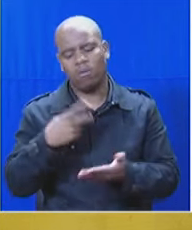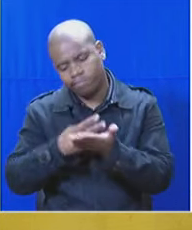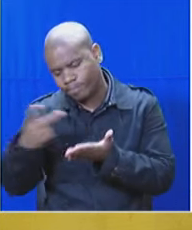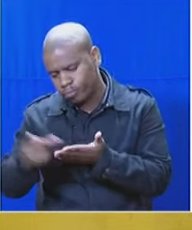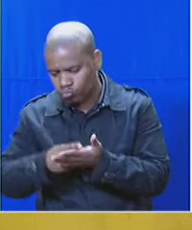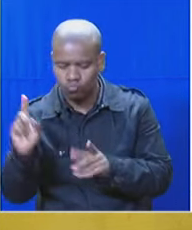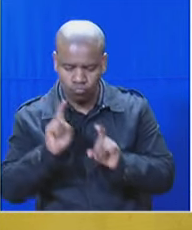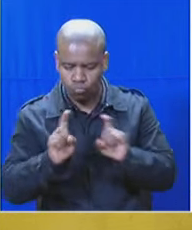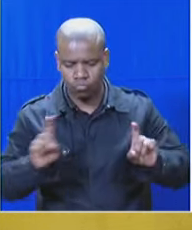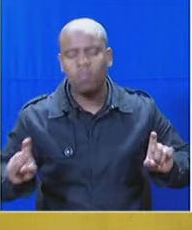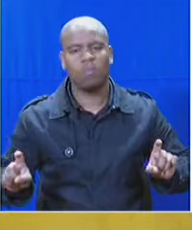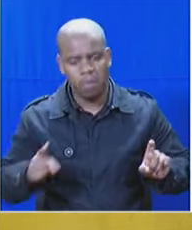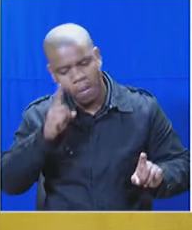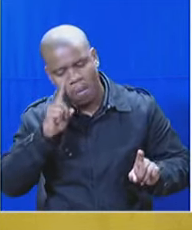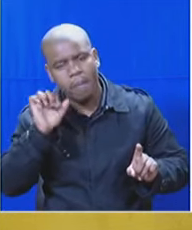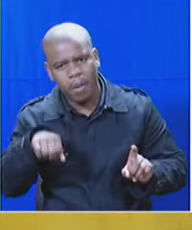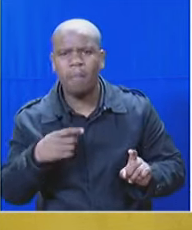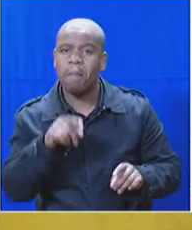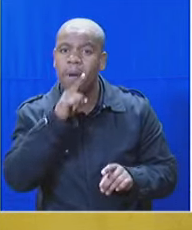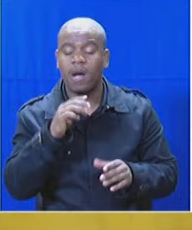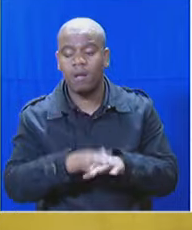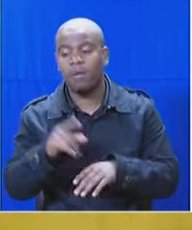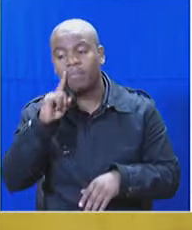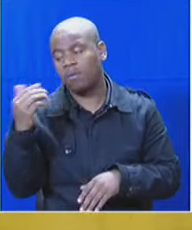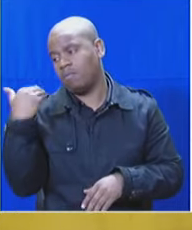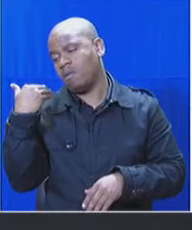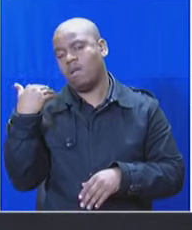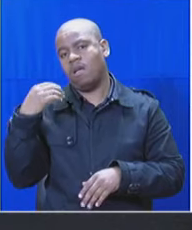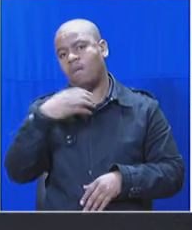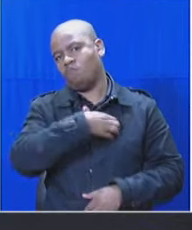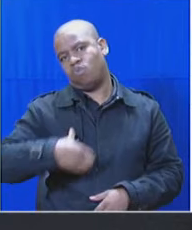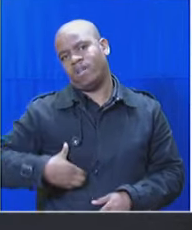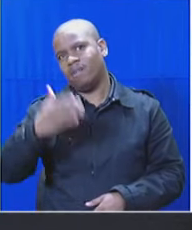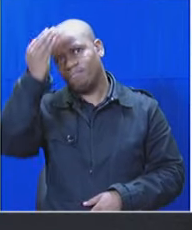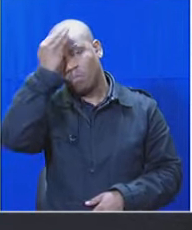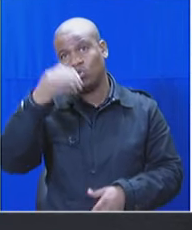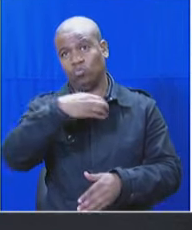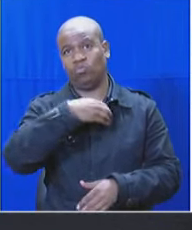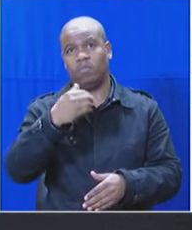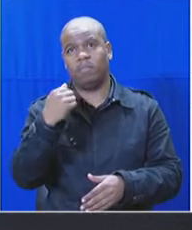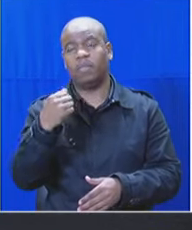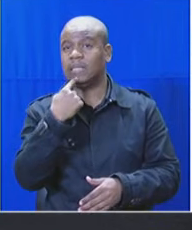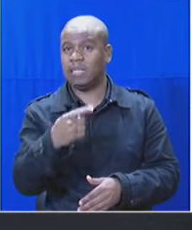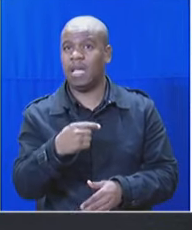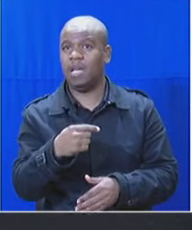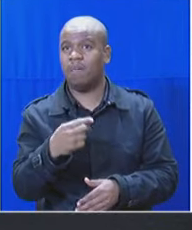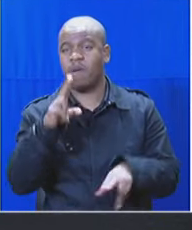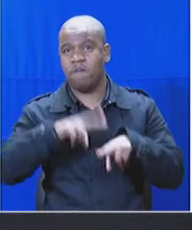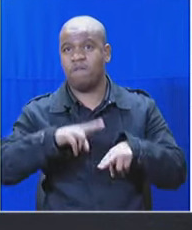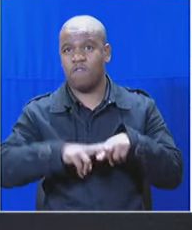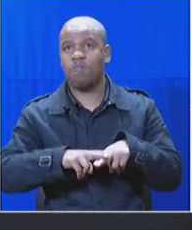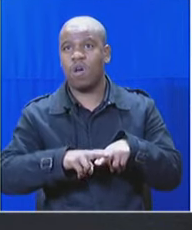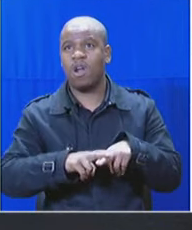upresident athi ngoFebruwari ingagqitywa ingxoxo. Apha kukho nto ithi igqityiwe ingxoxo